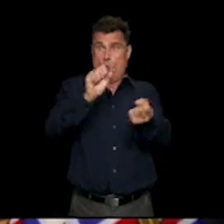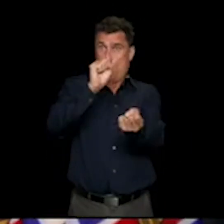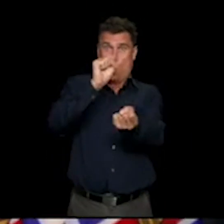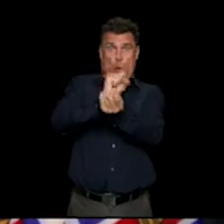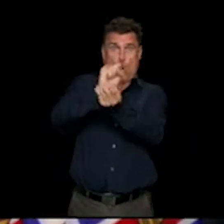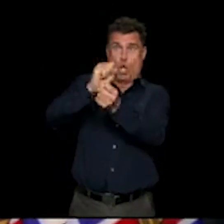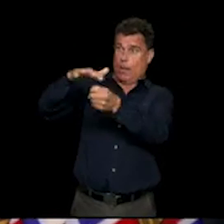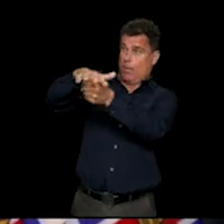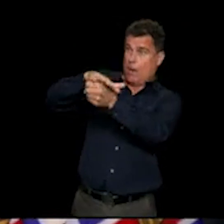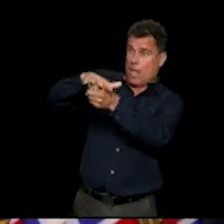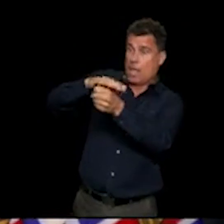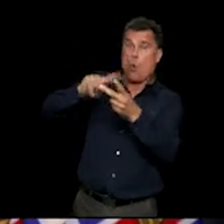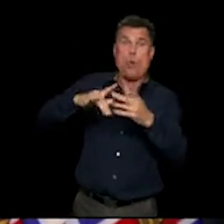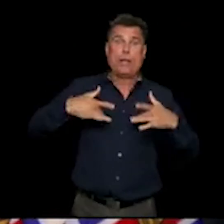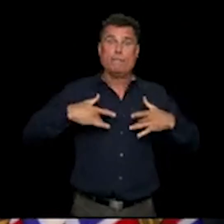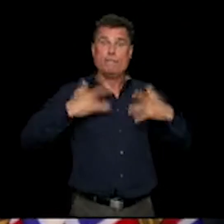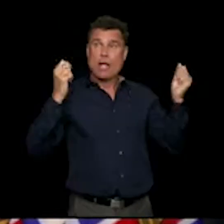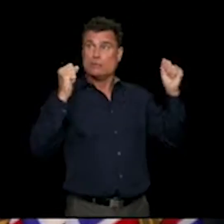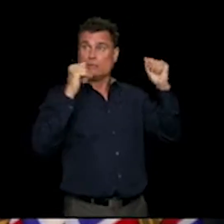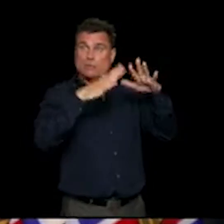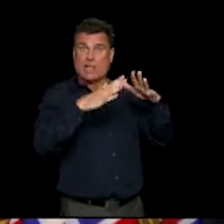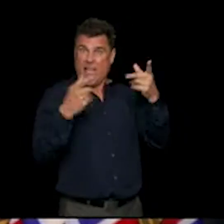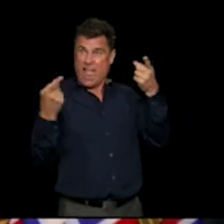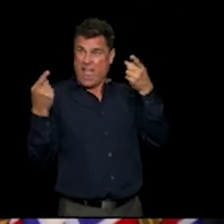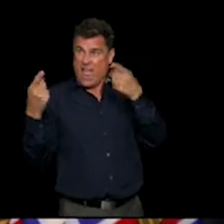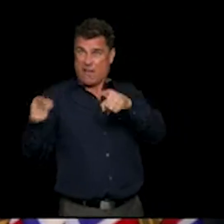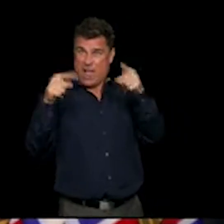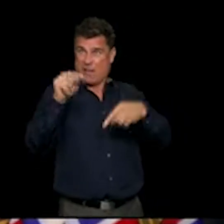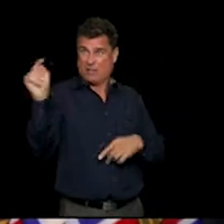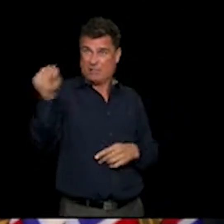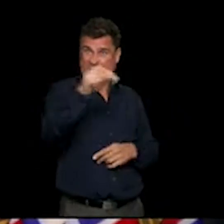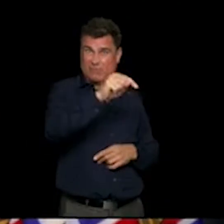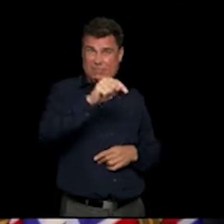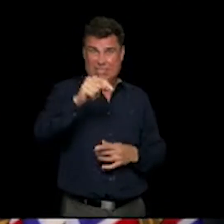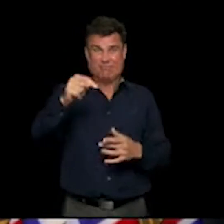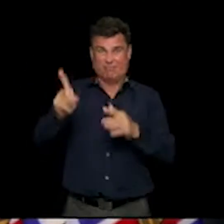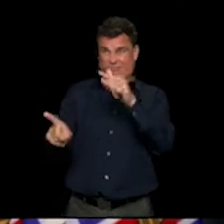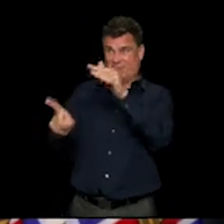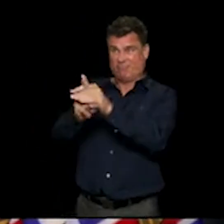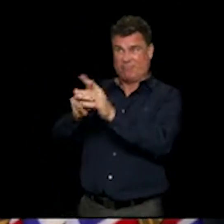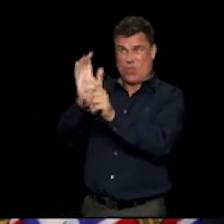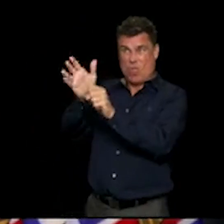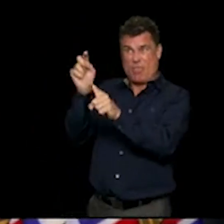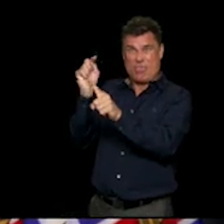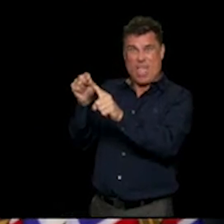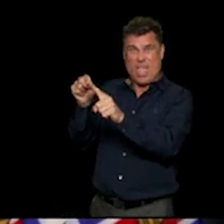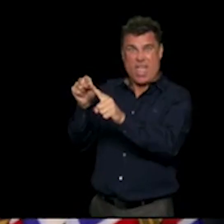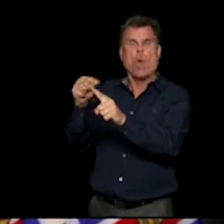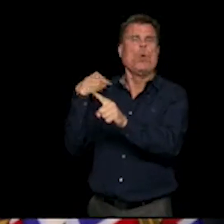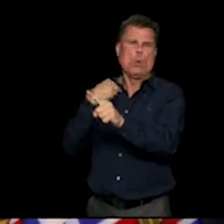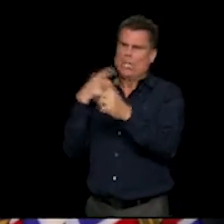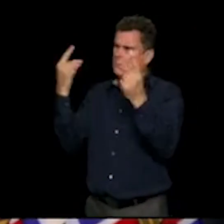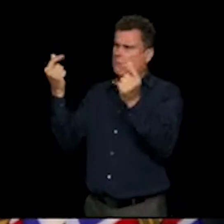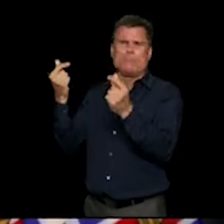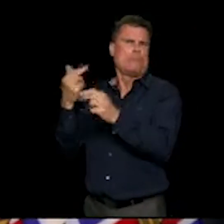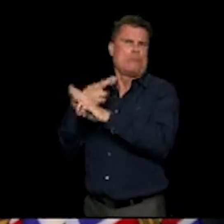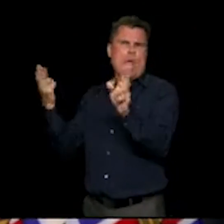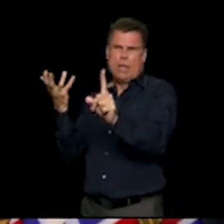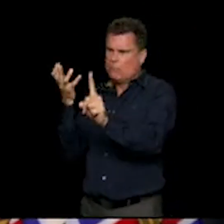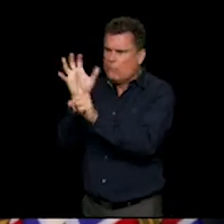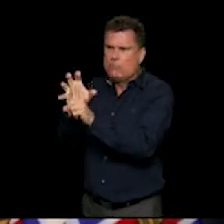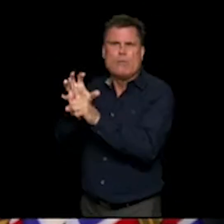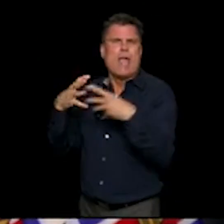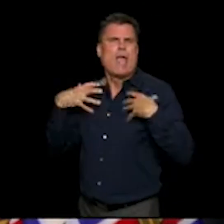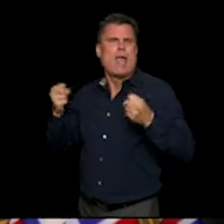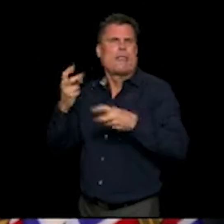settings or in communities or from event gatherings. We've seen that with the Minister of Health announcing additional contact